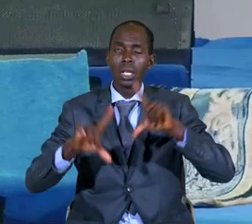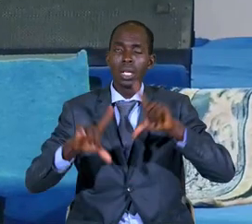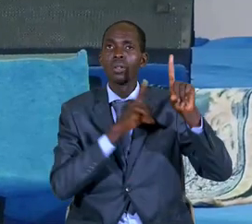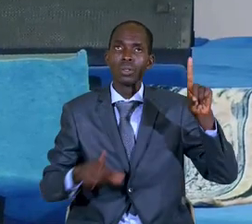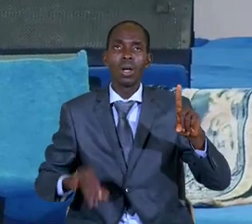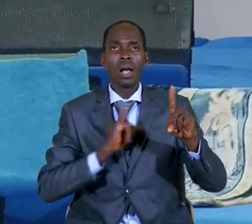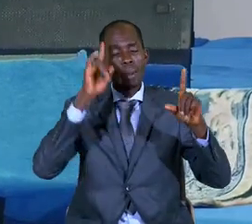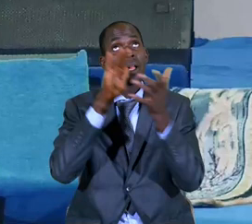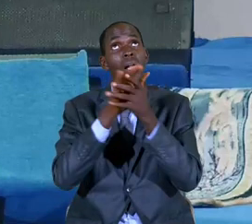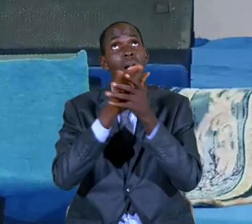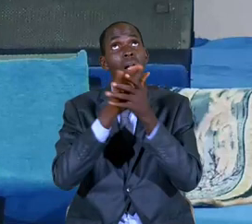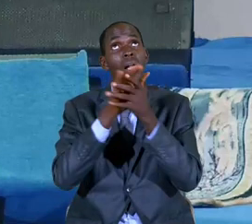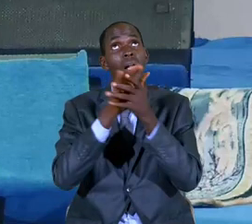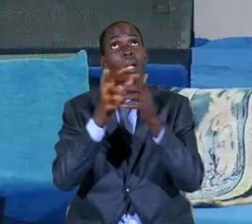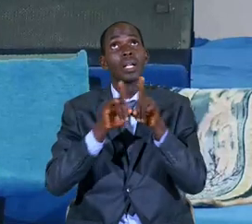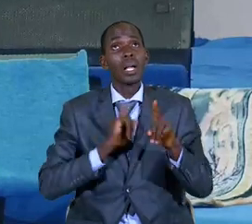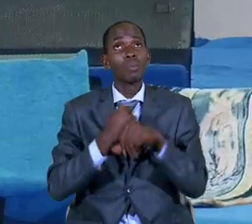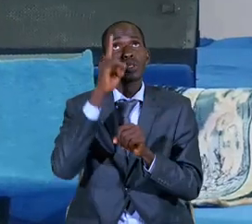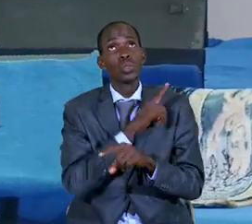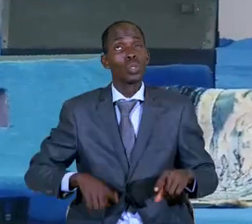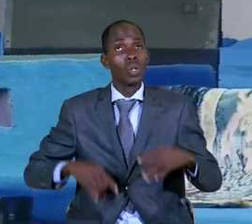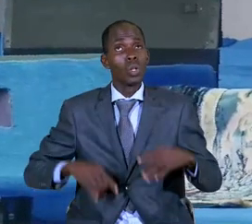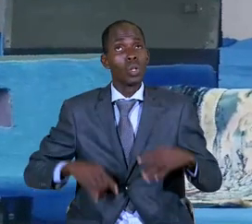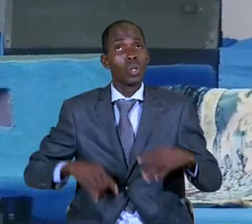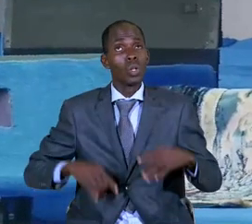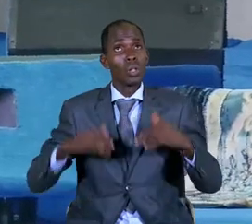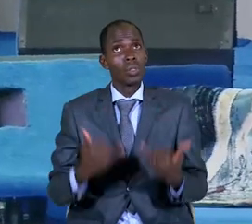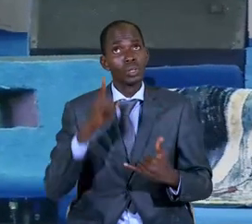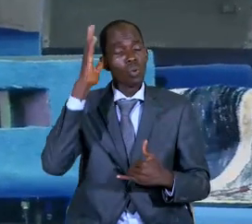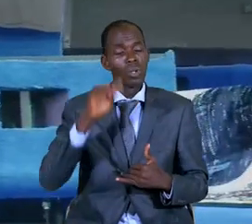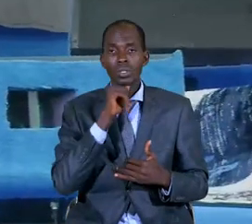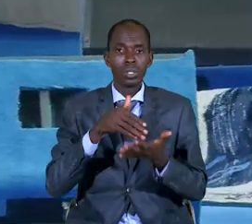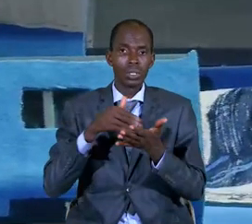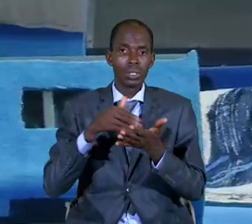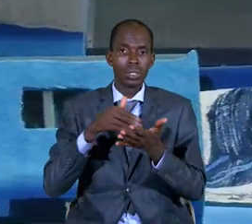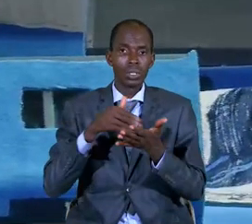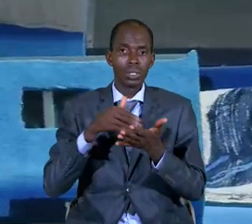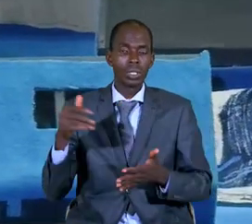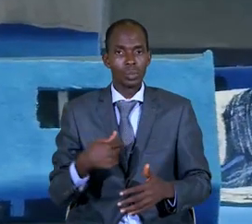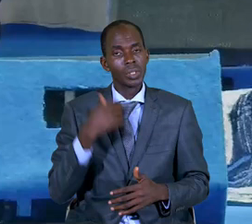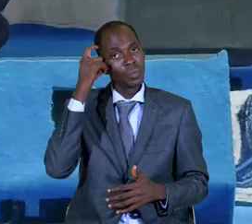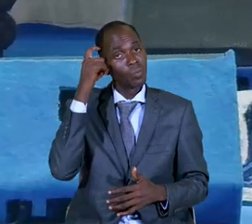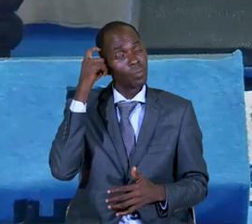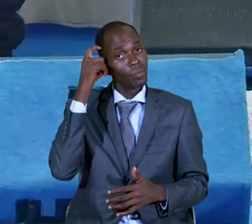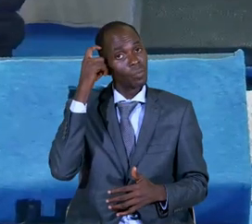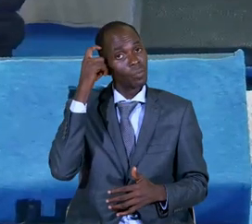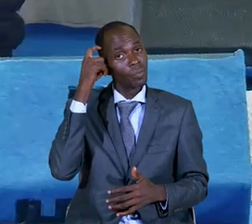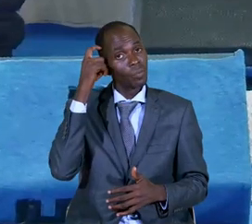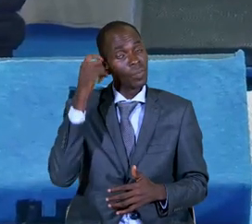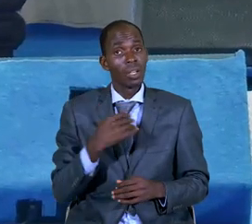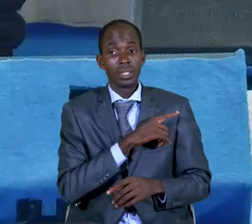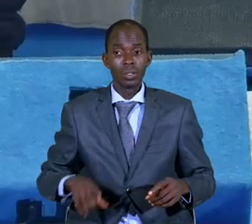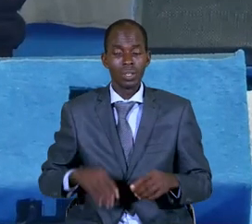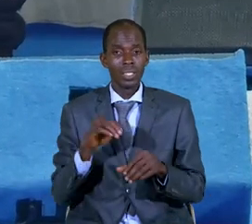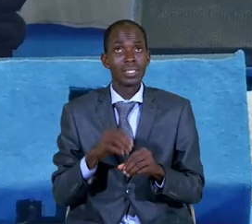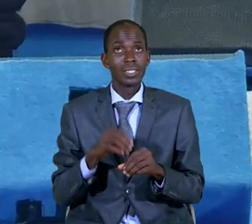you Lord now, you'll not reject me. Just raise up your hand, and the Lord himself, in his goodness,